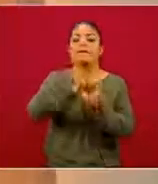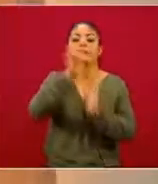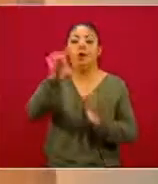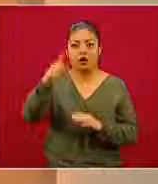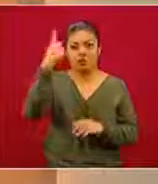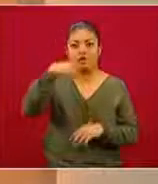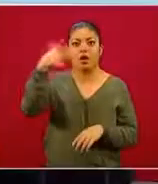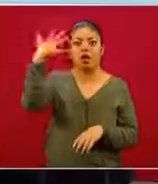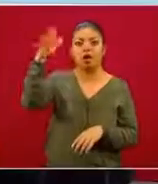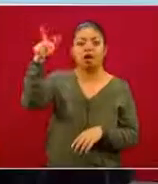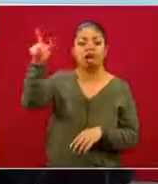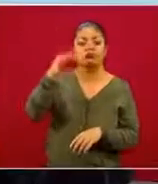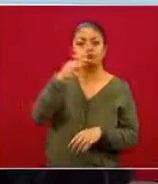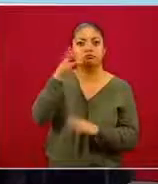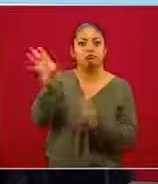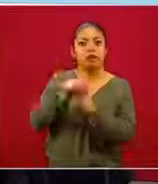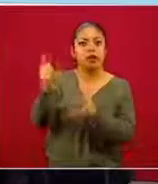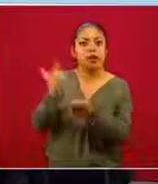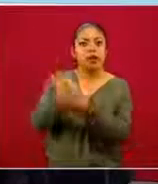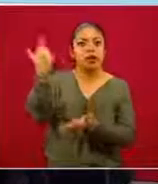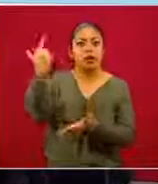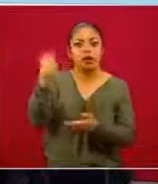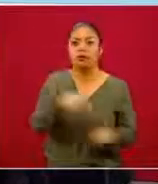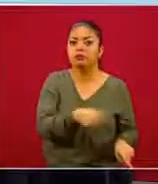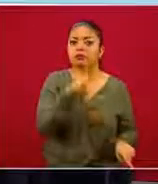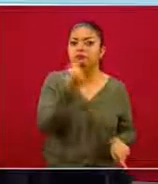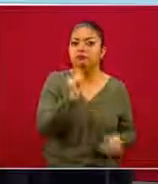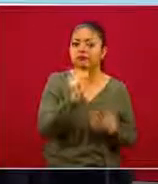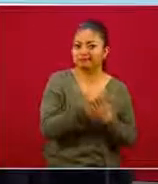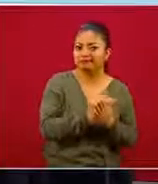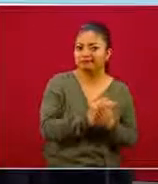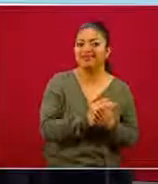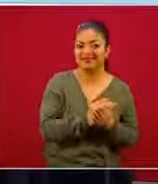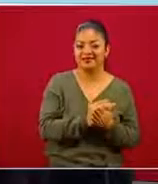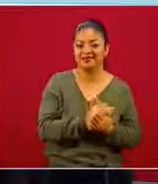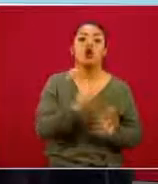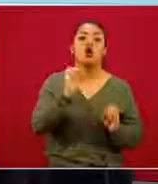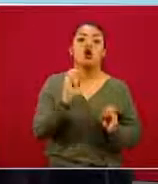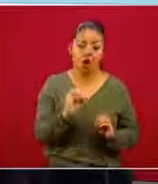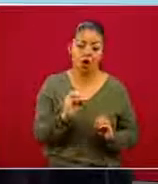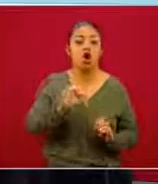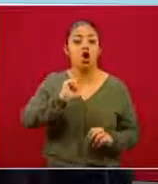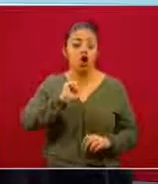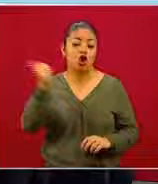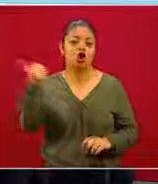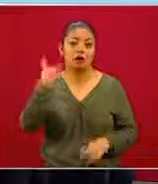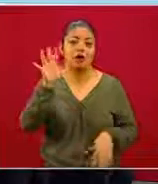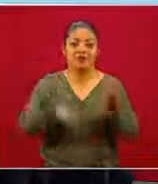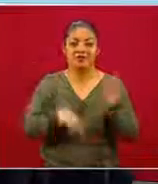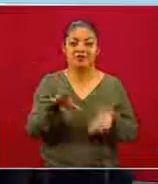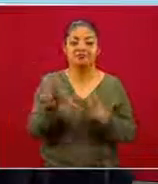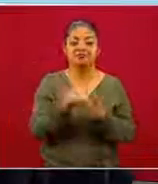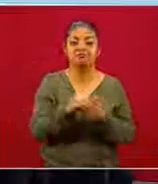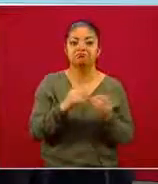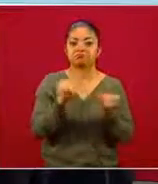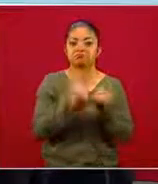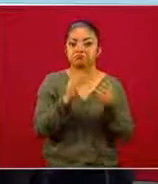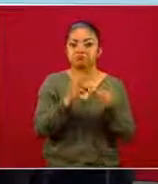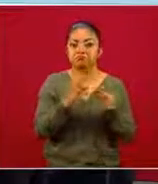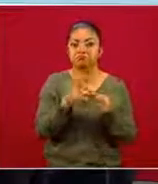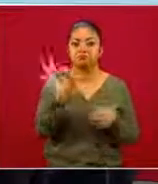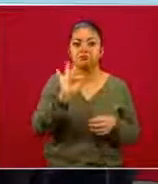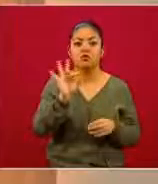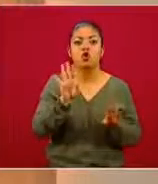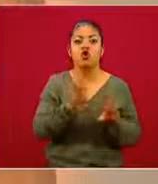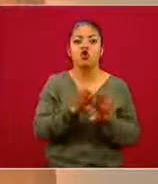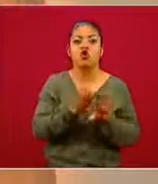a total clinical coverage that we see in adults. The other thing is that there's a number of